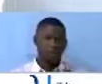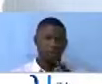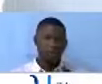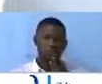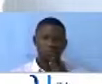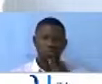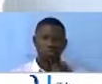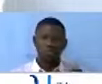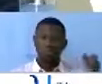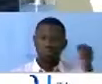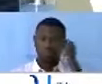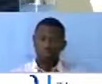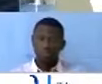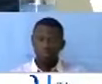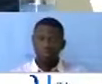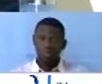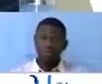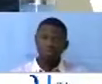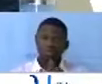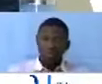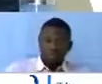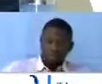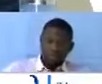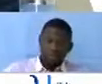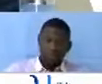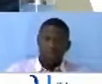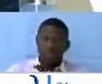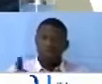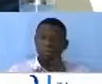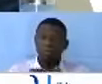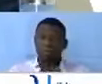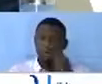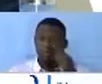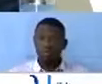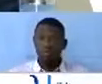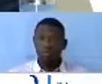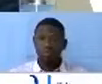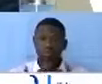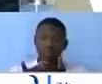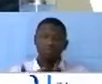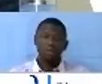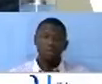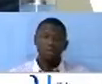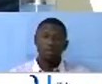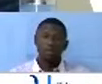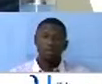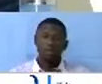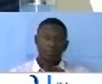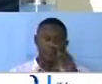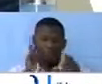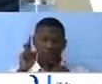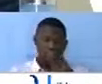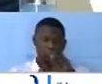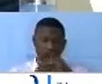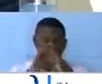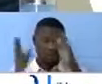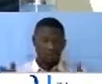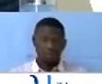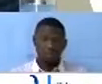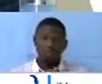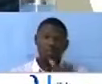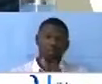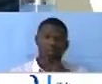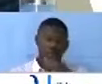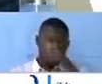Did you put in a reservation to the report that was produced by that panel in which you sat, the